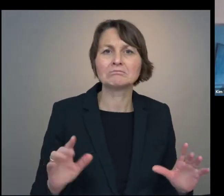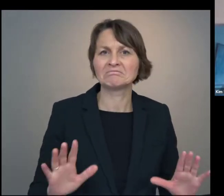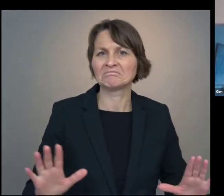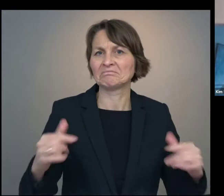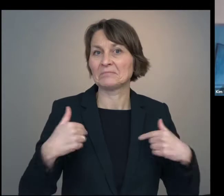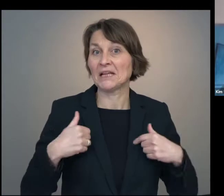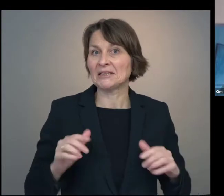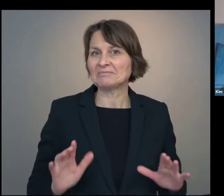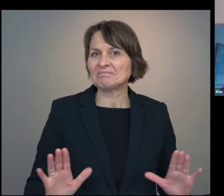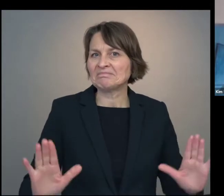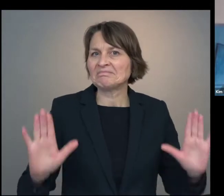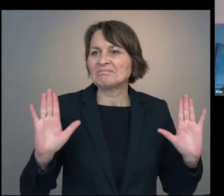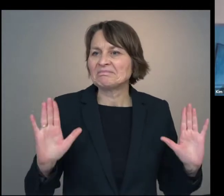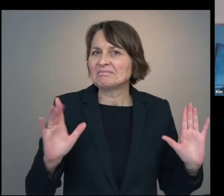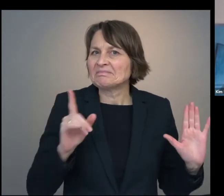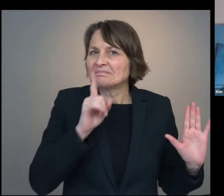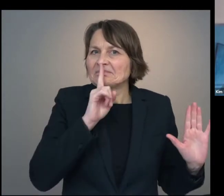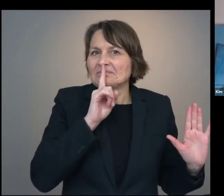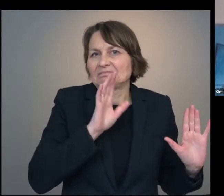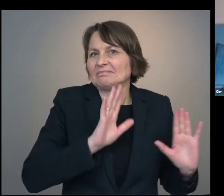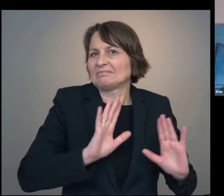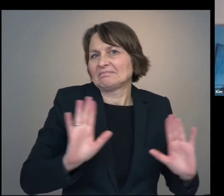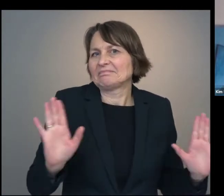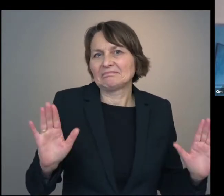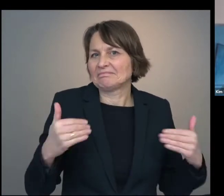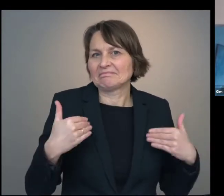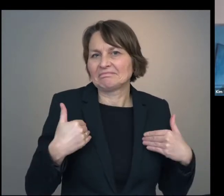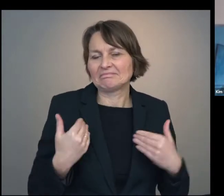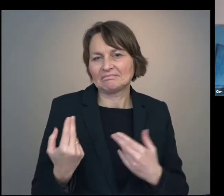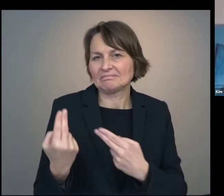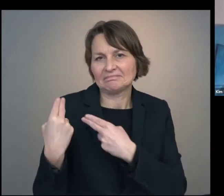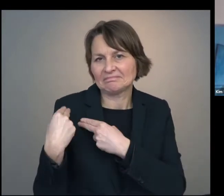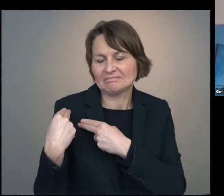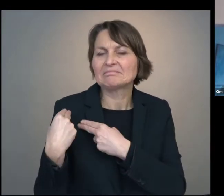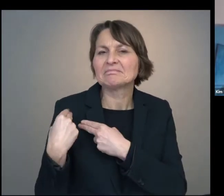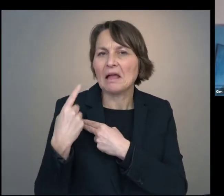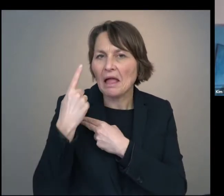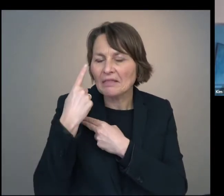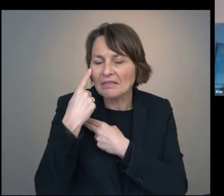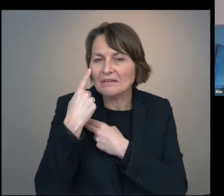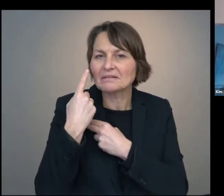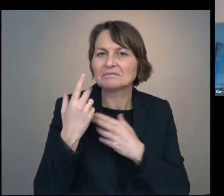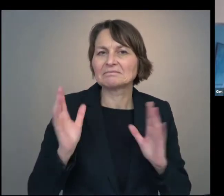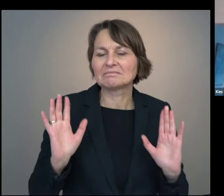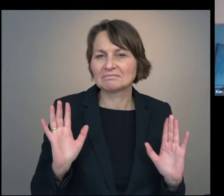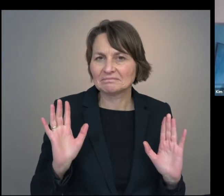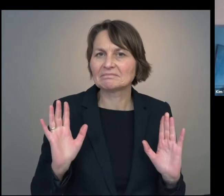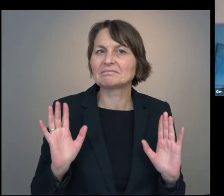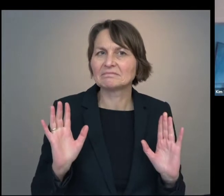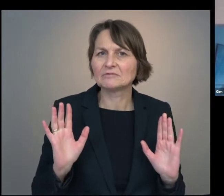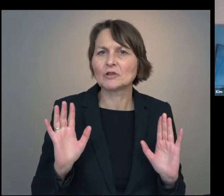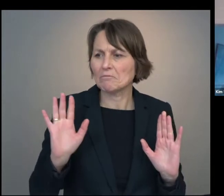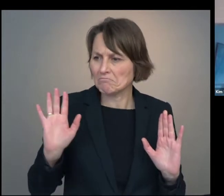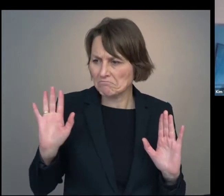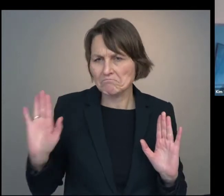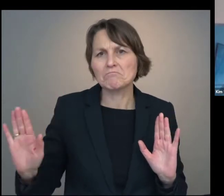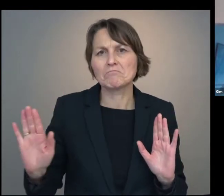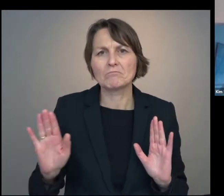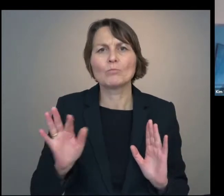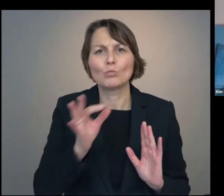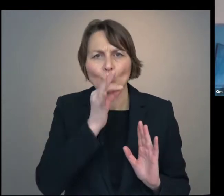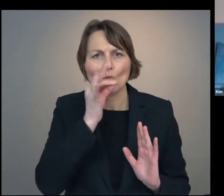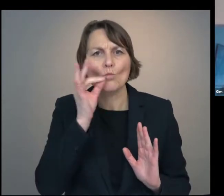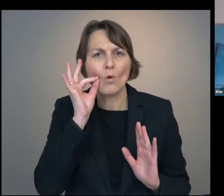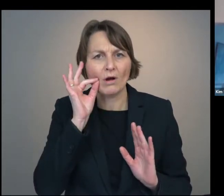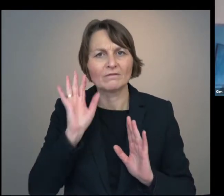I don't think it's up for me to say anything about that. I do believe that people has the right to